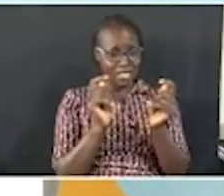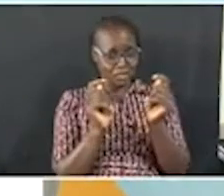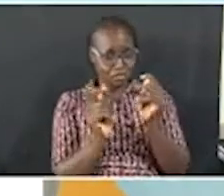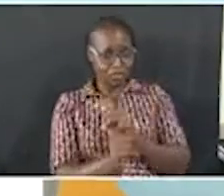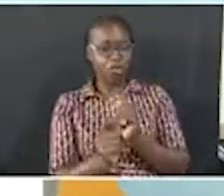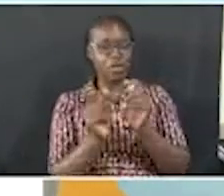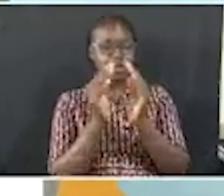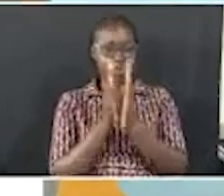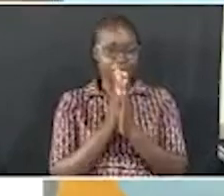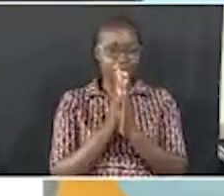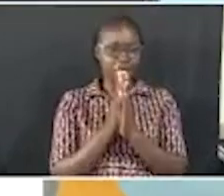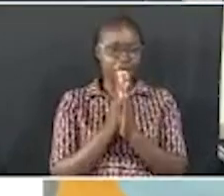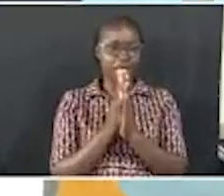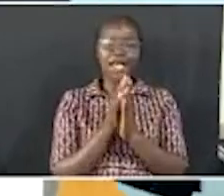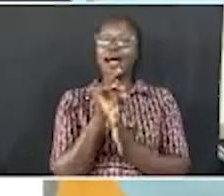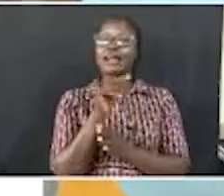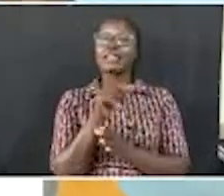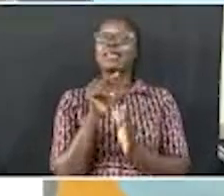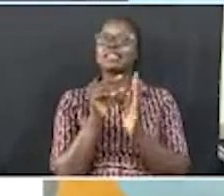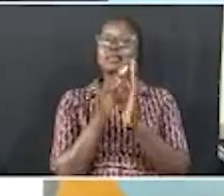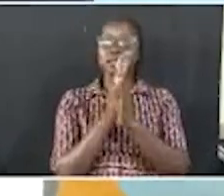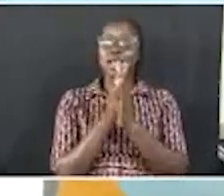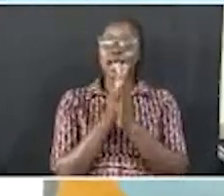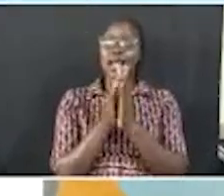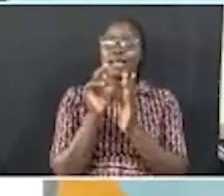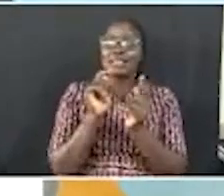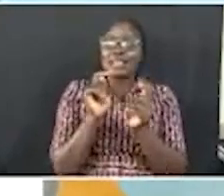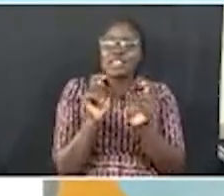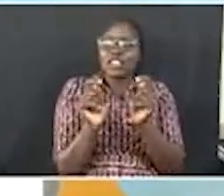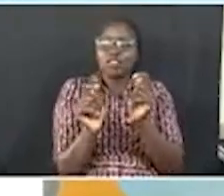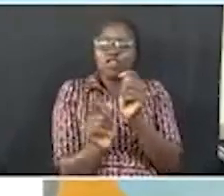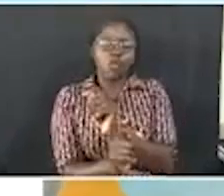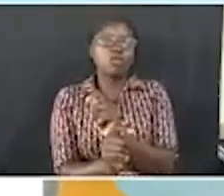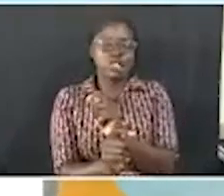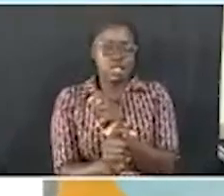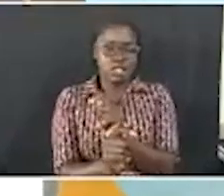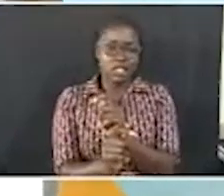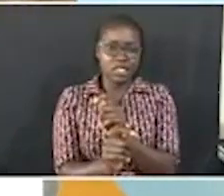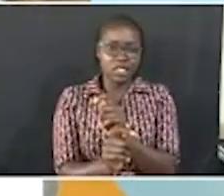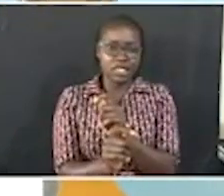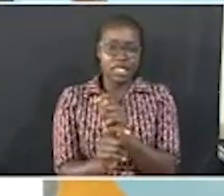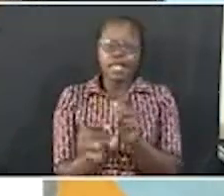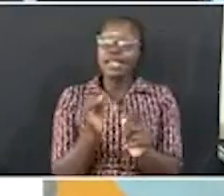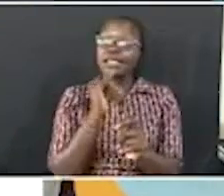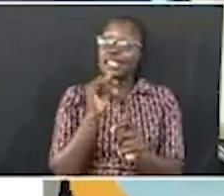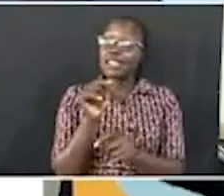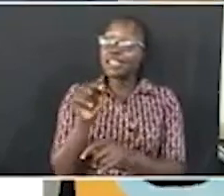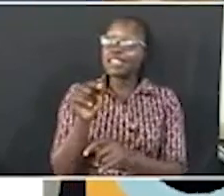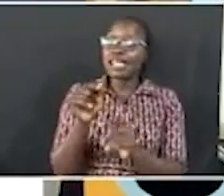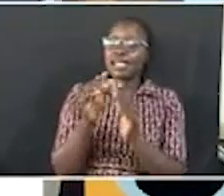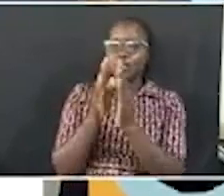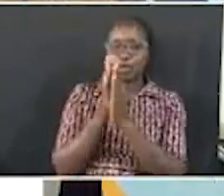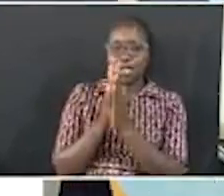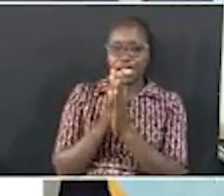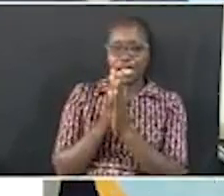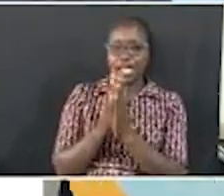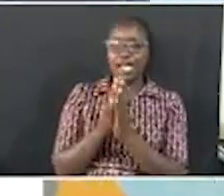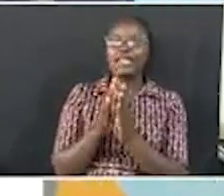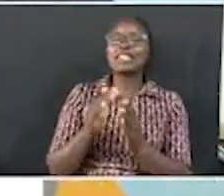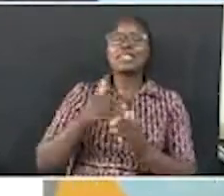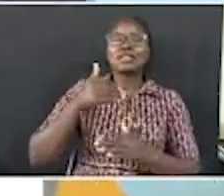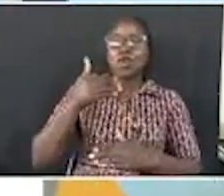Transforming prayer. That prayer that transforms is that prayer that